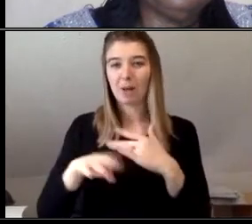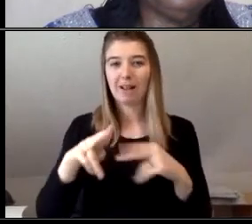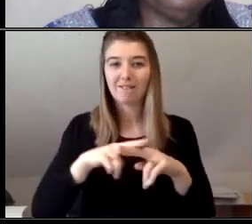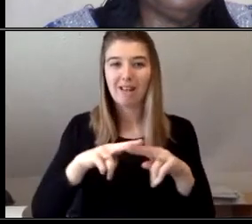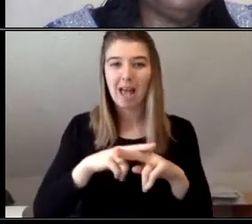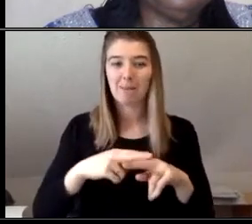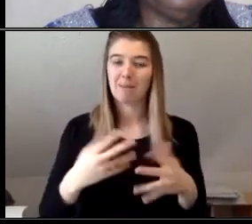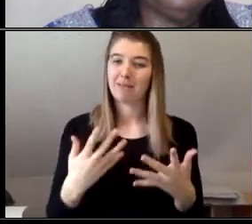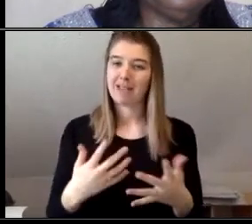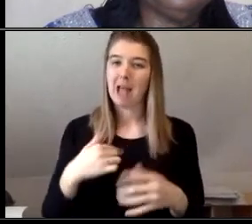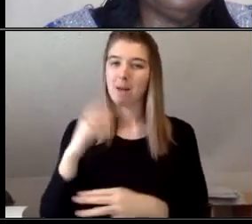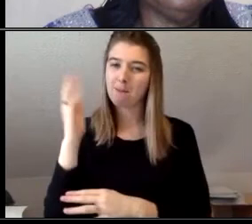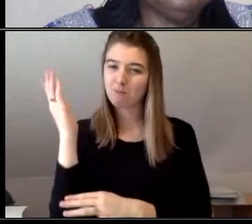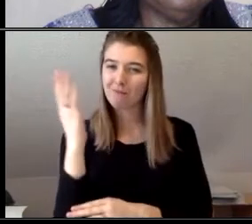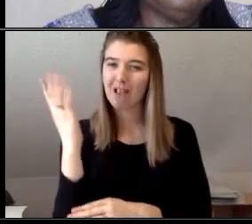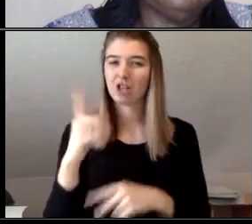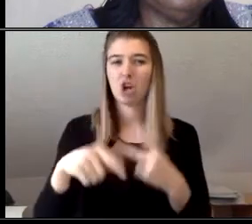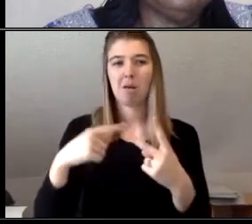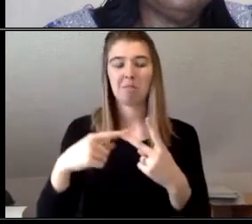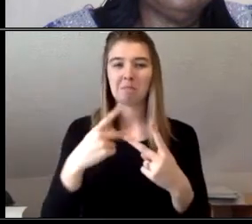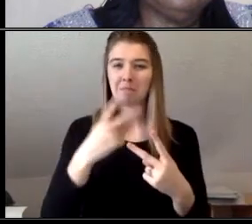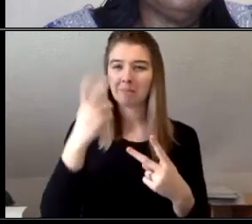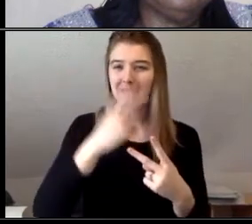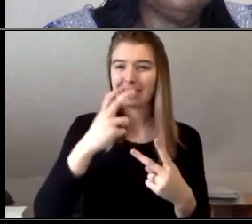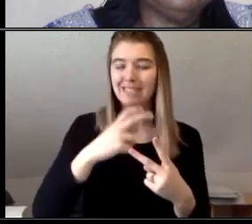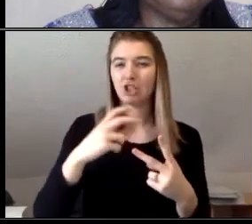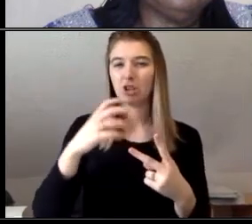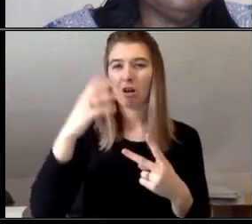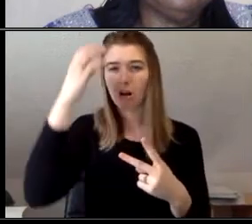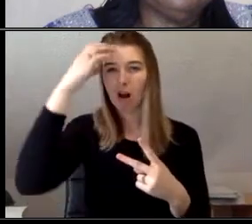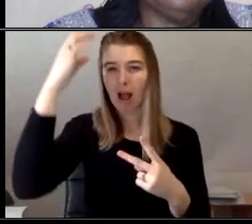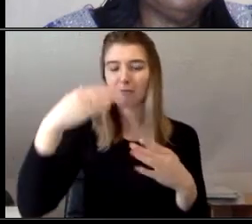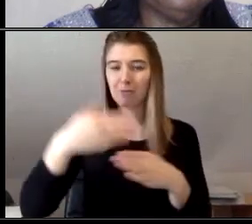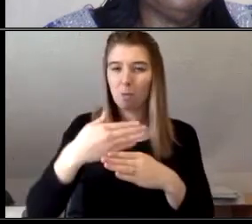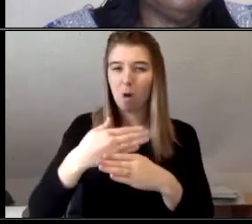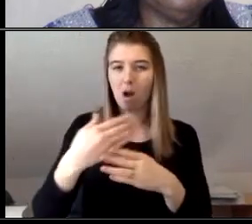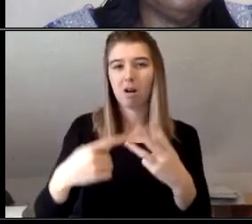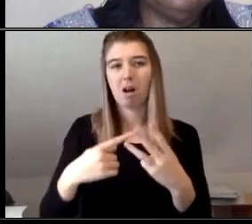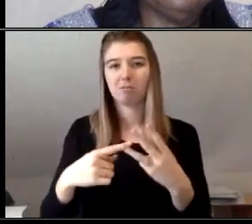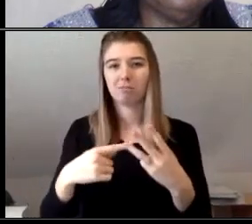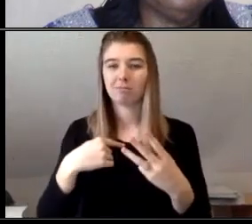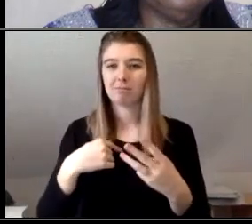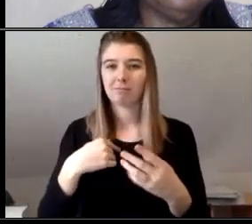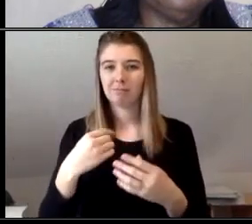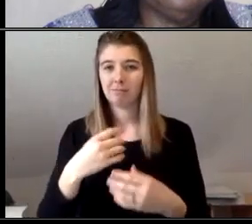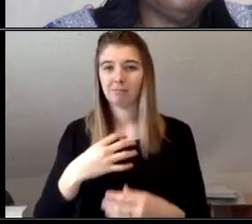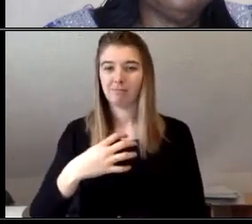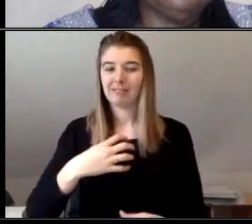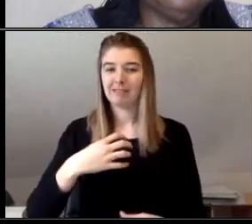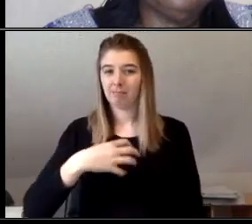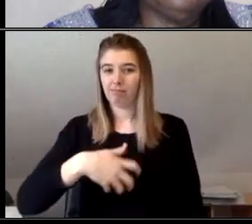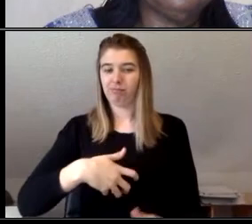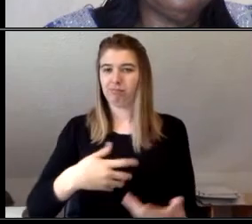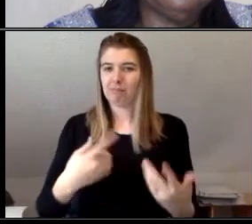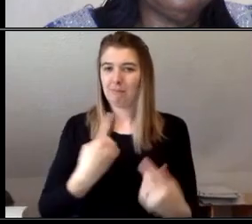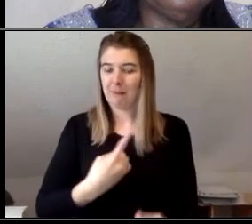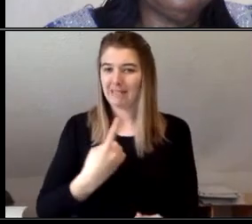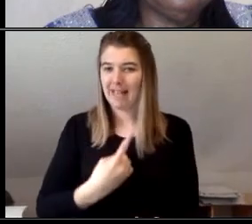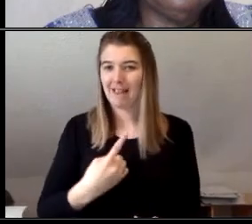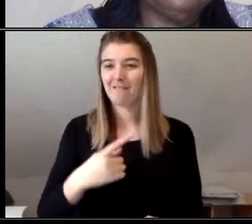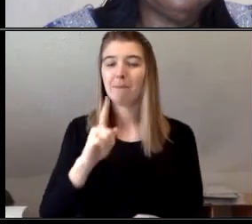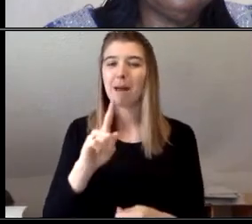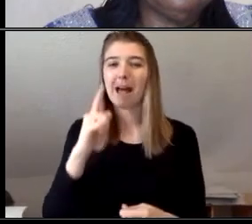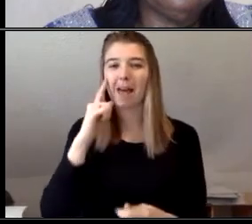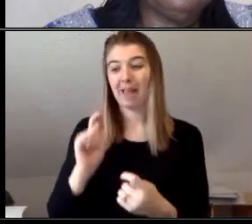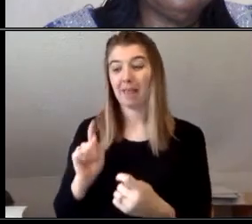senior civil servant in government. So it shows that change is possible. But I think what really caused that change was a big